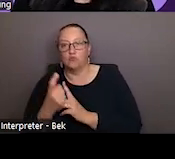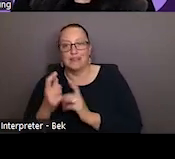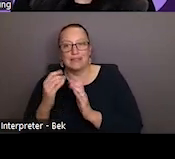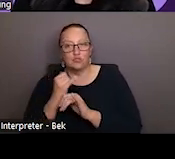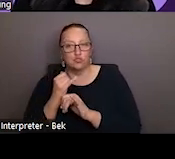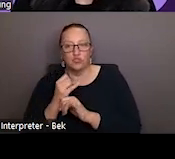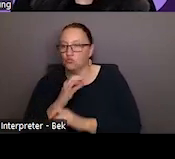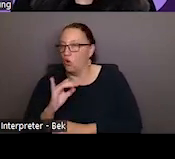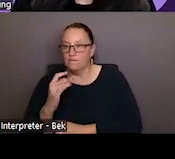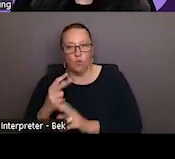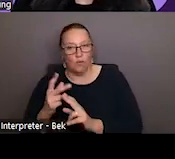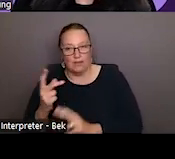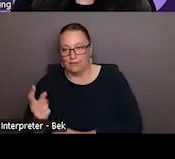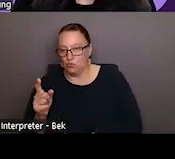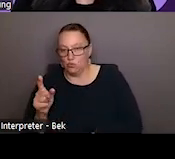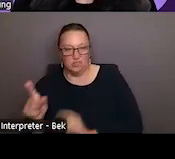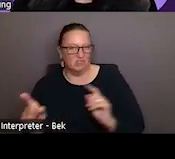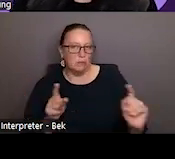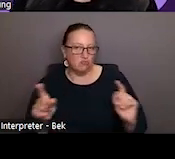individuals or groups.